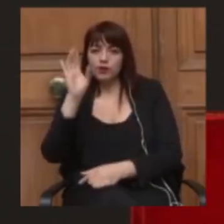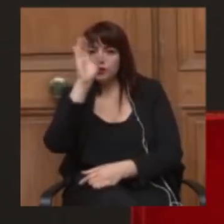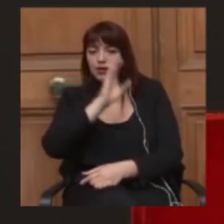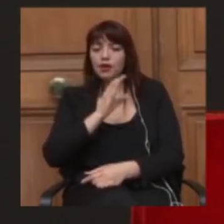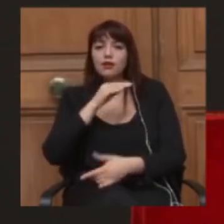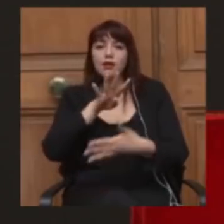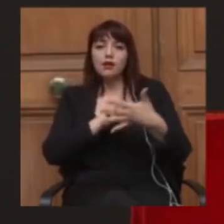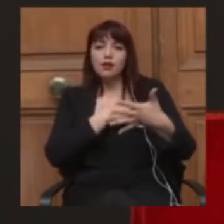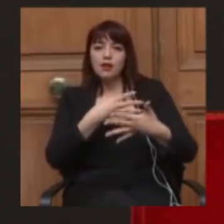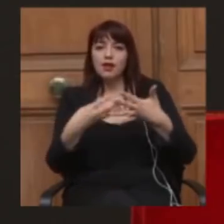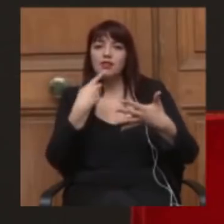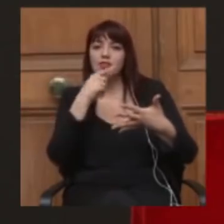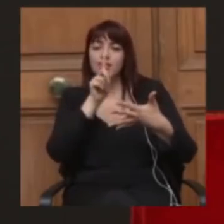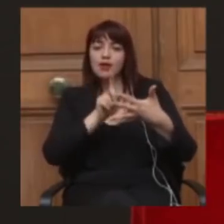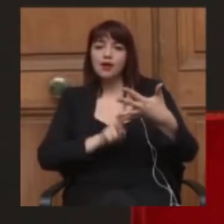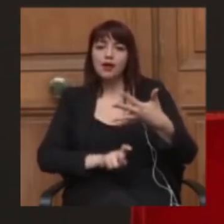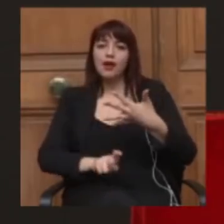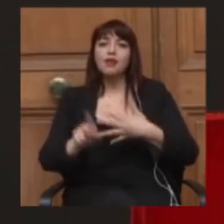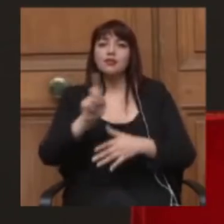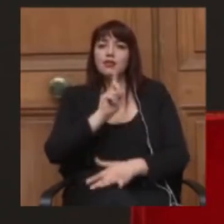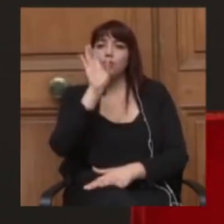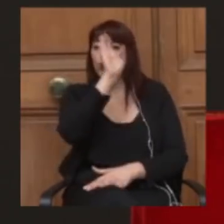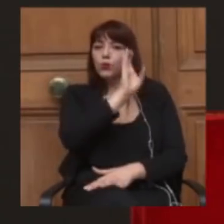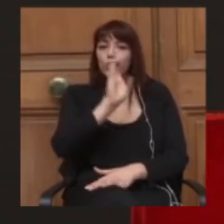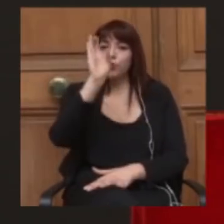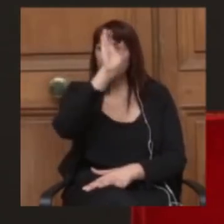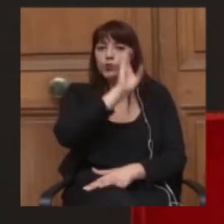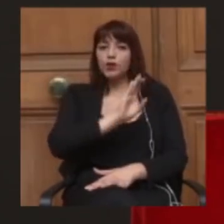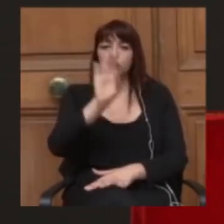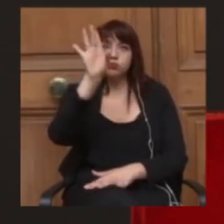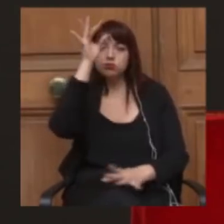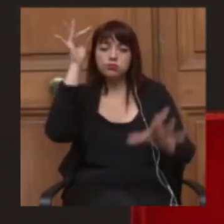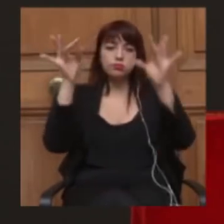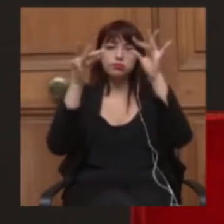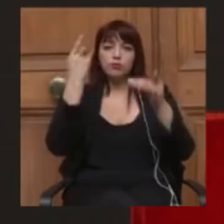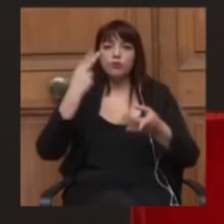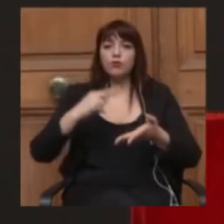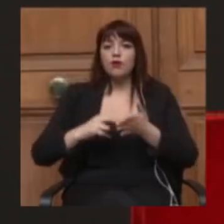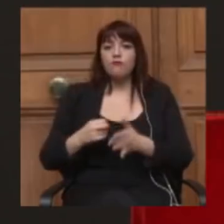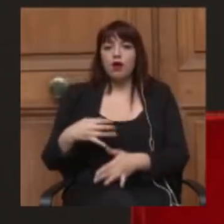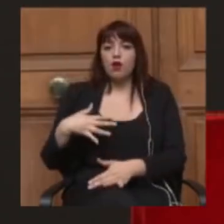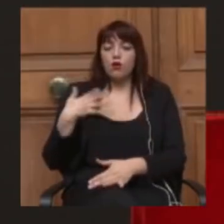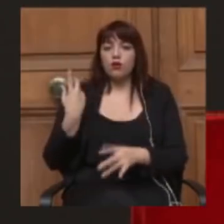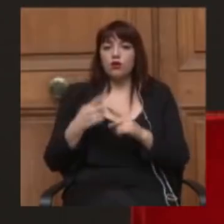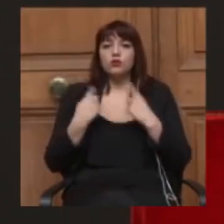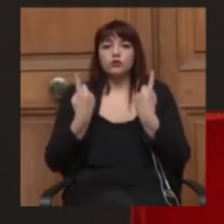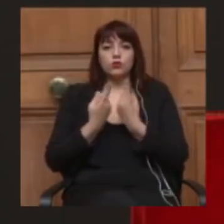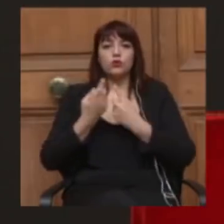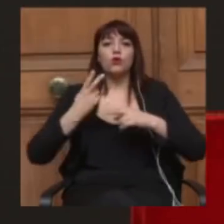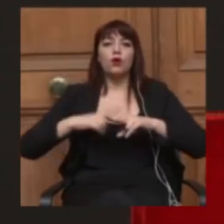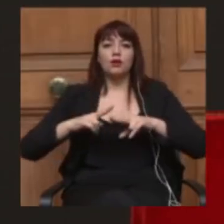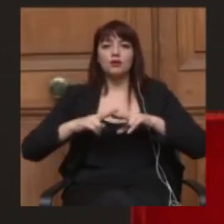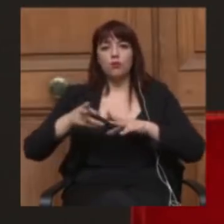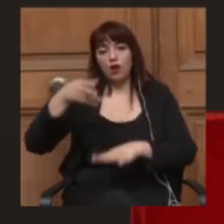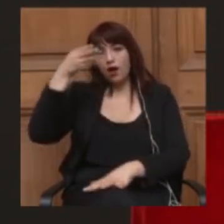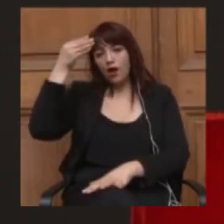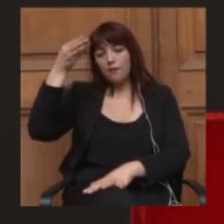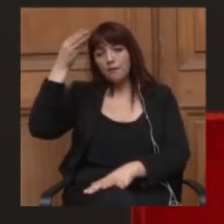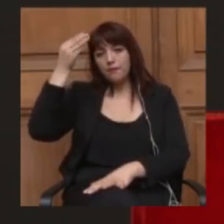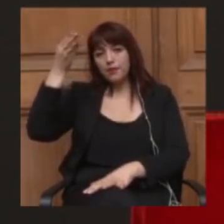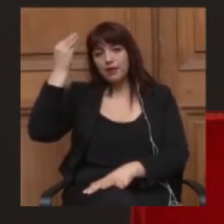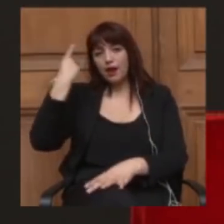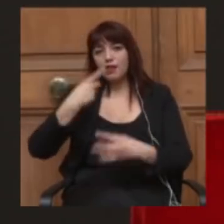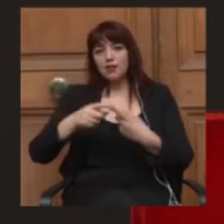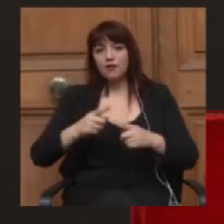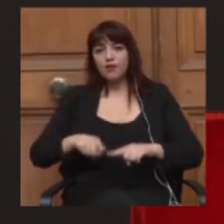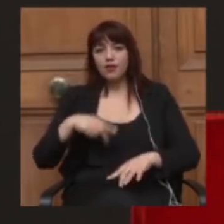very problem of value, the value of what we do, and to learn the various languages of